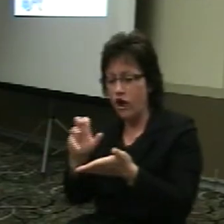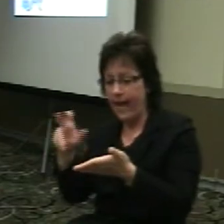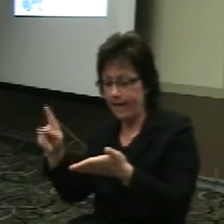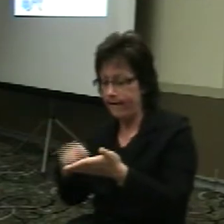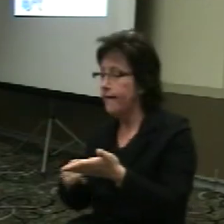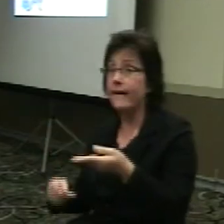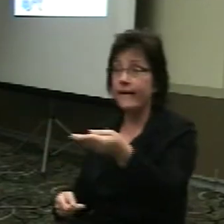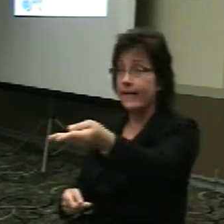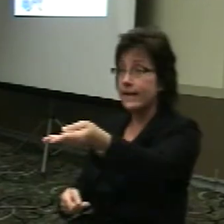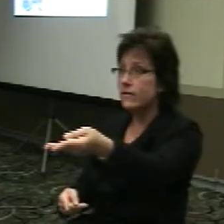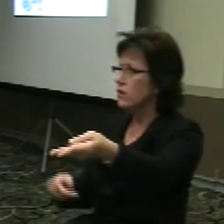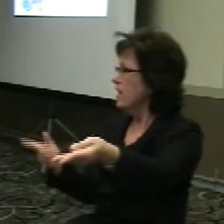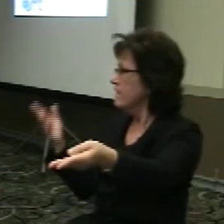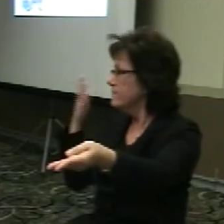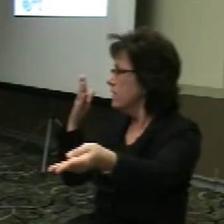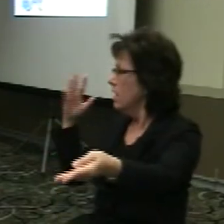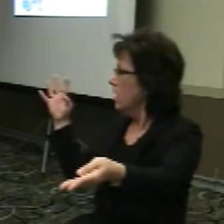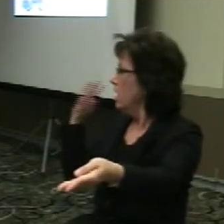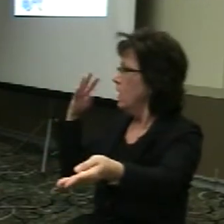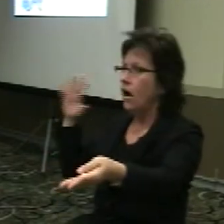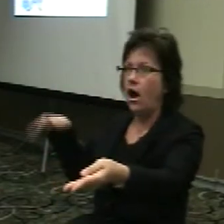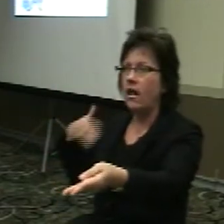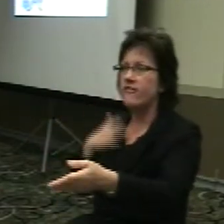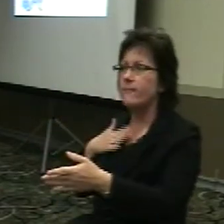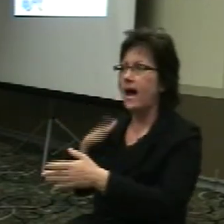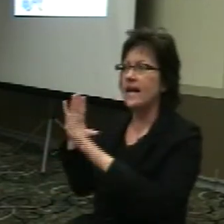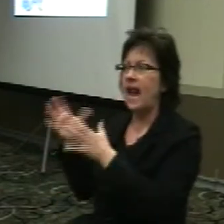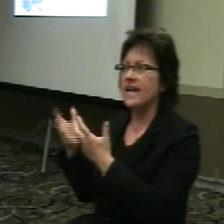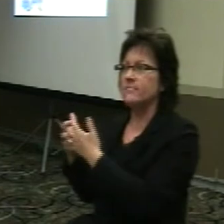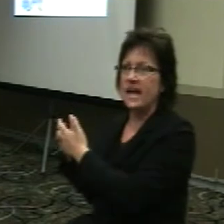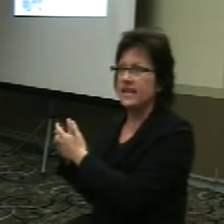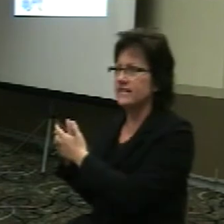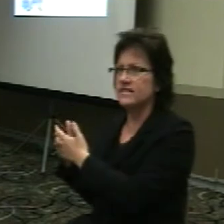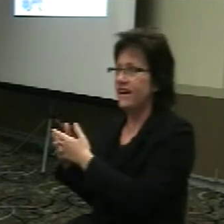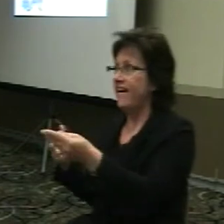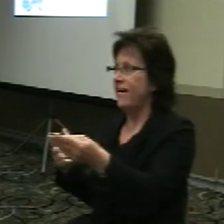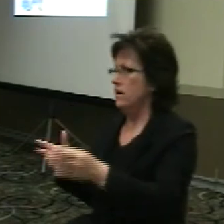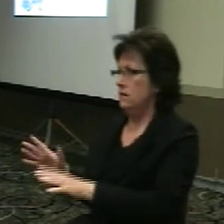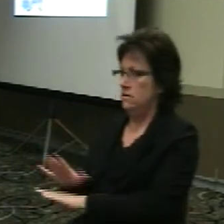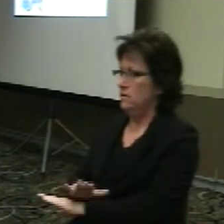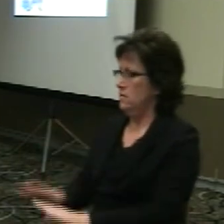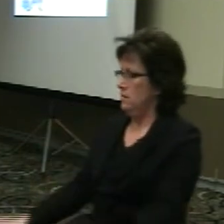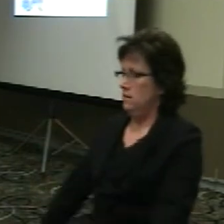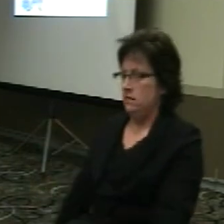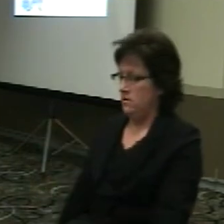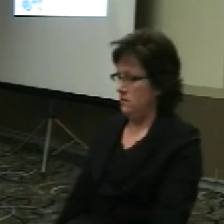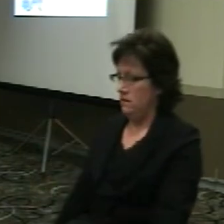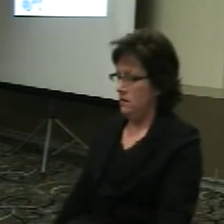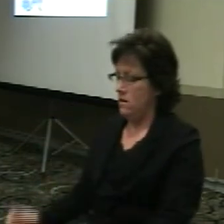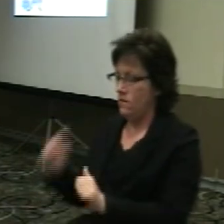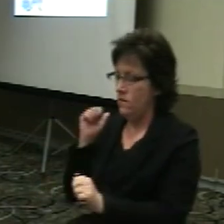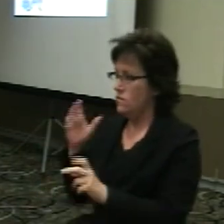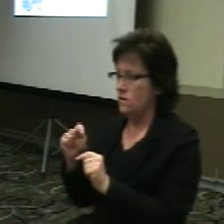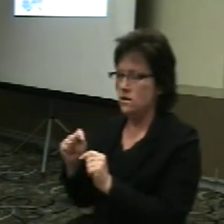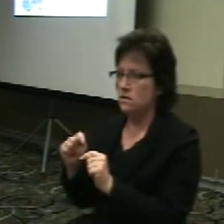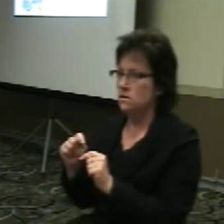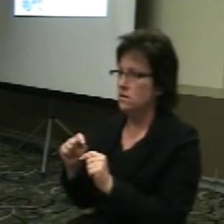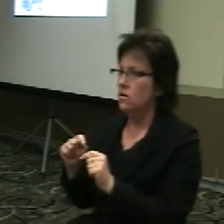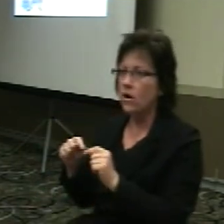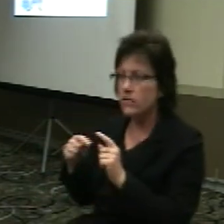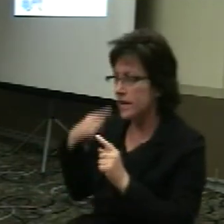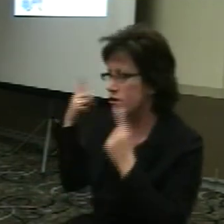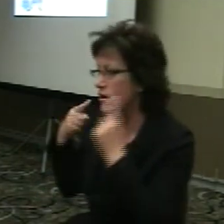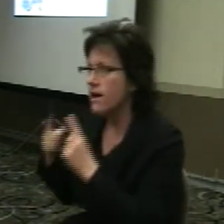know. No, I'm not going to do that. All right? And you'll even get people who then get really crazy about this because he's got an